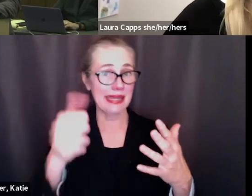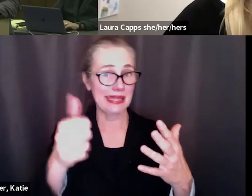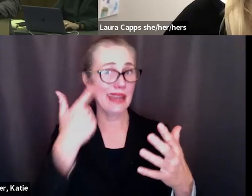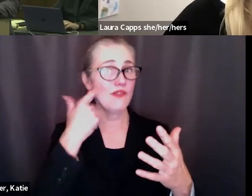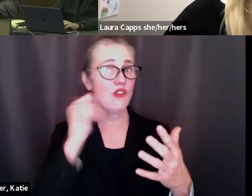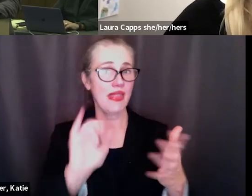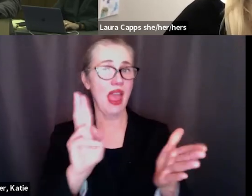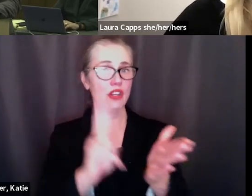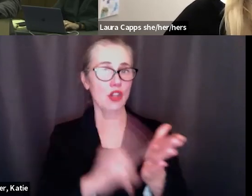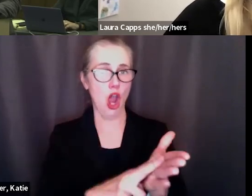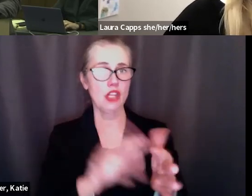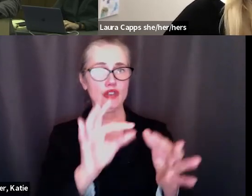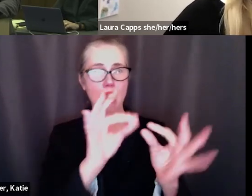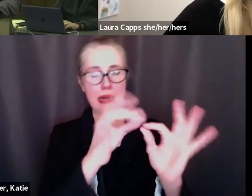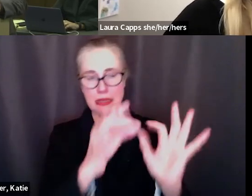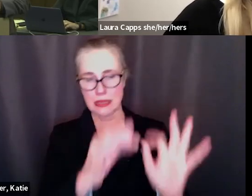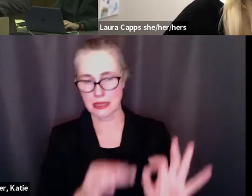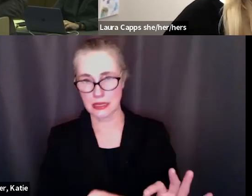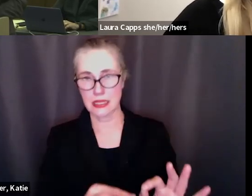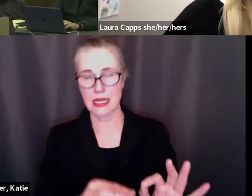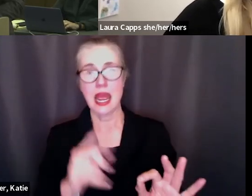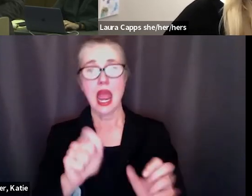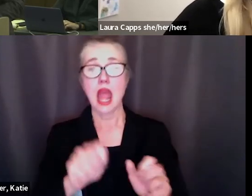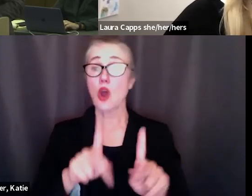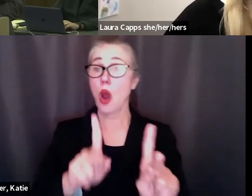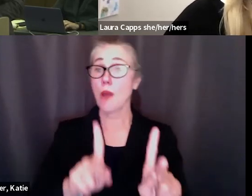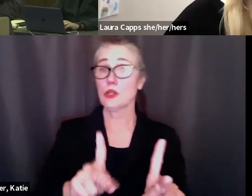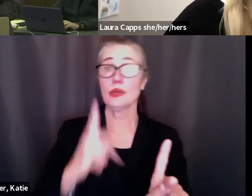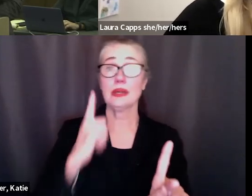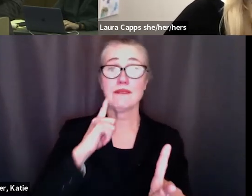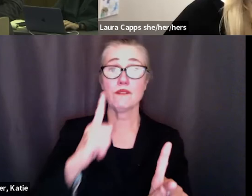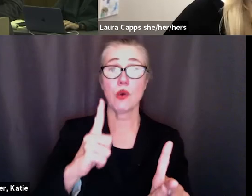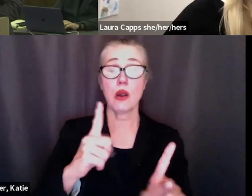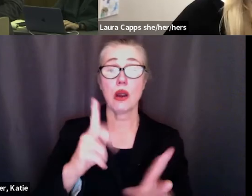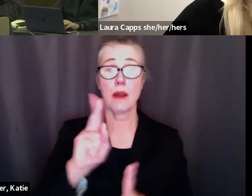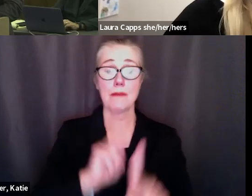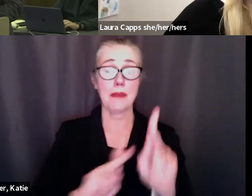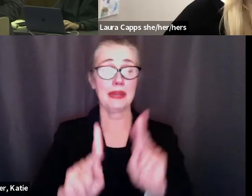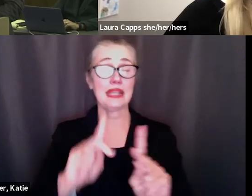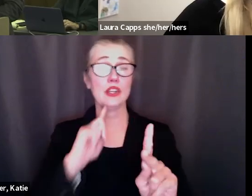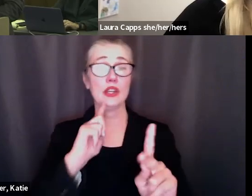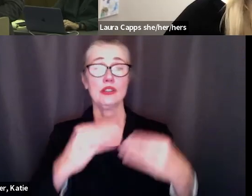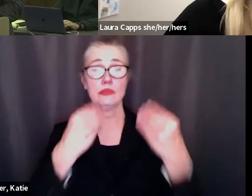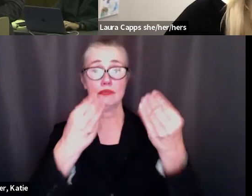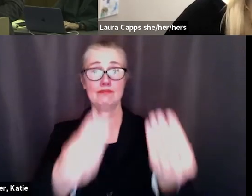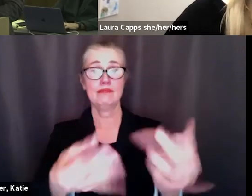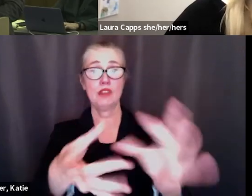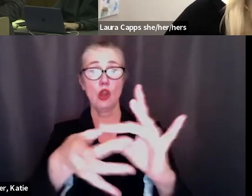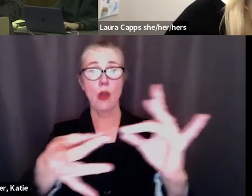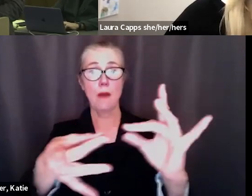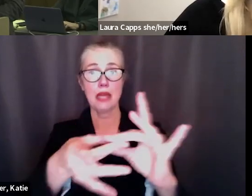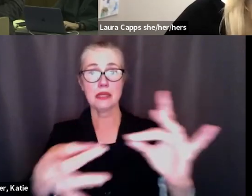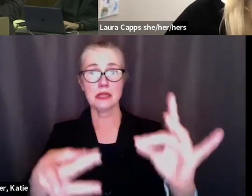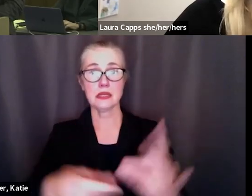contract and this is an opportunity for the public to make public comment on this item